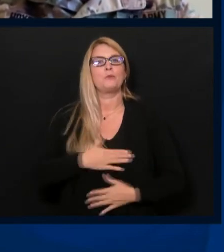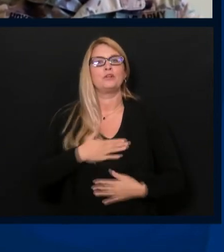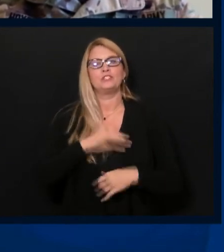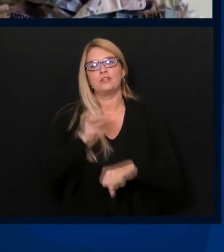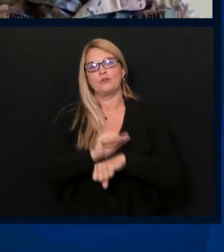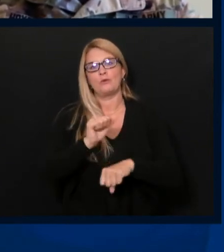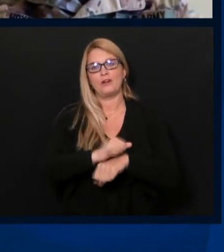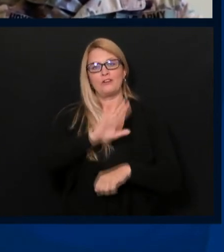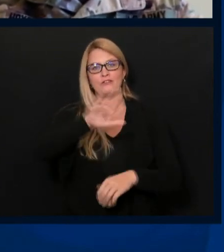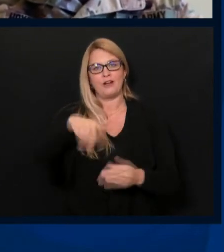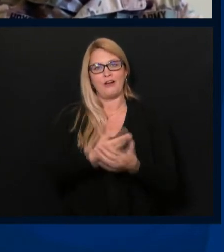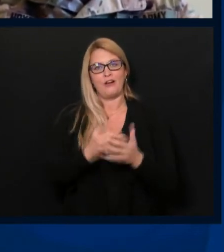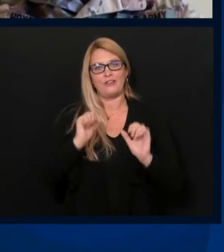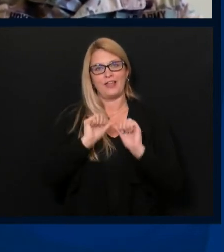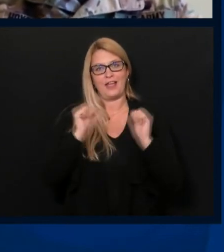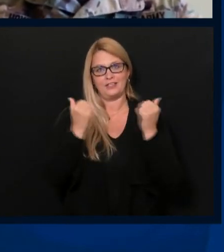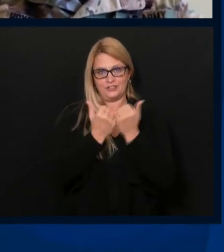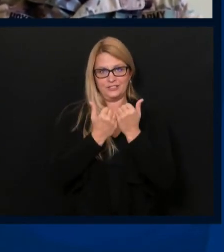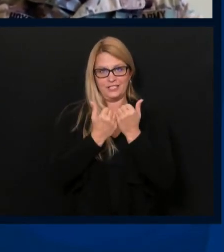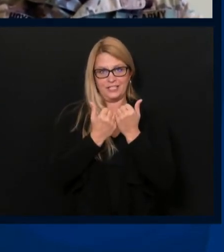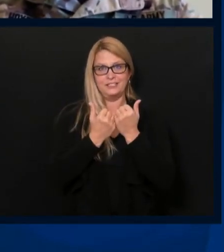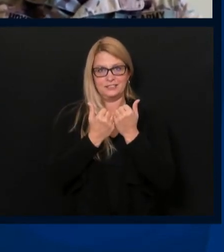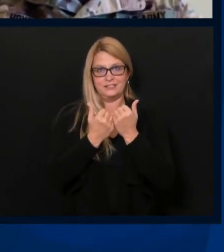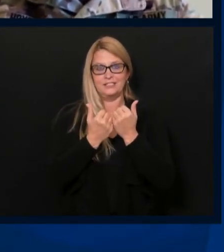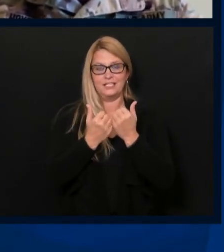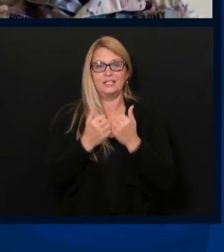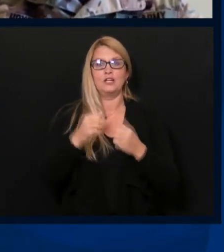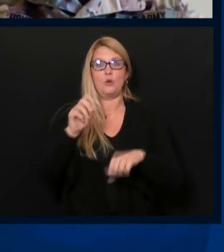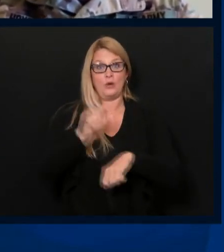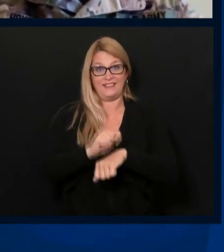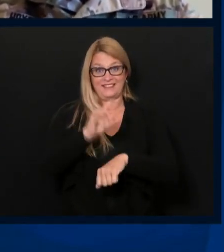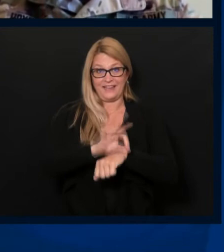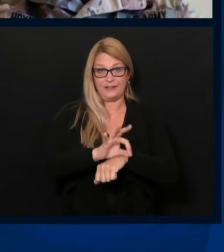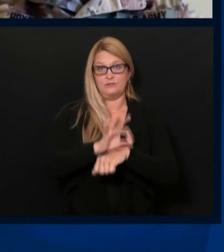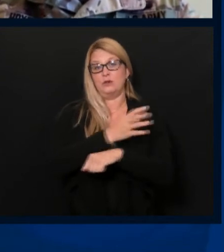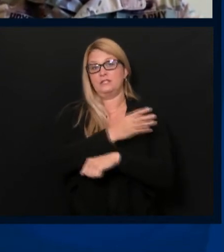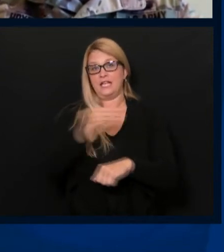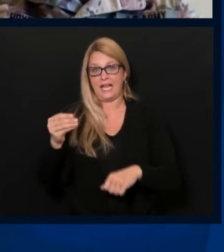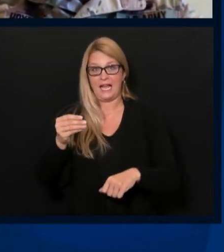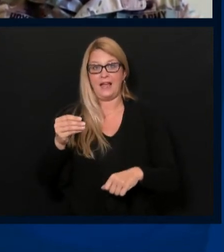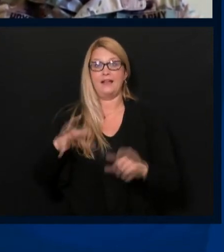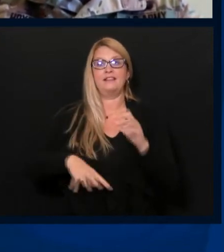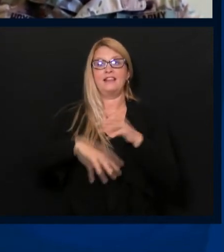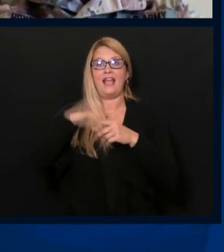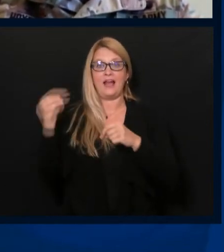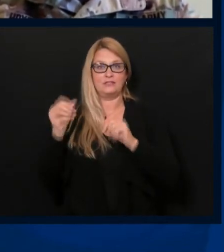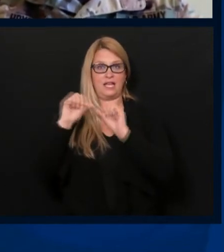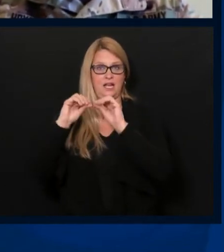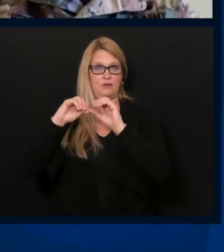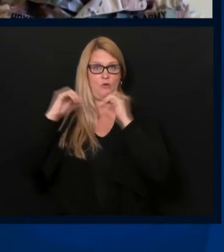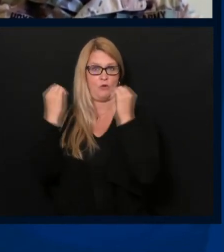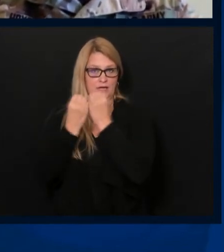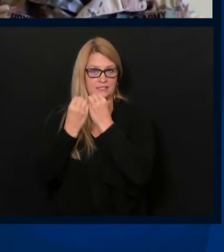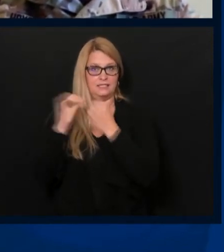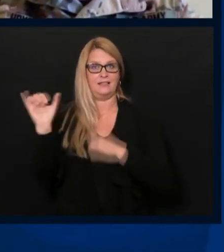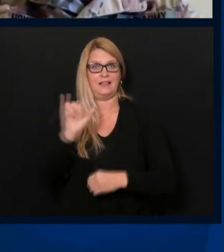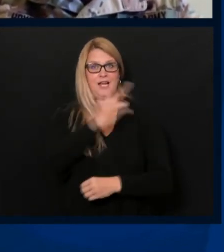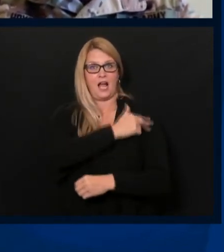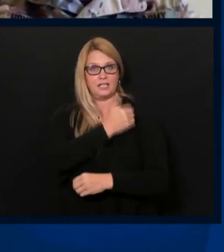all the agencies in the Joint Interagency Task Force and the outside organizations such as the